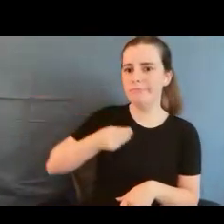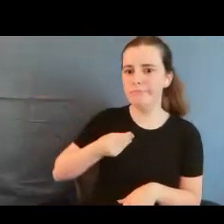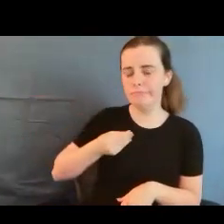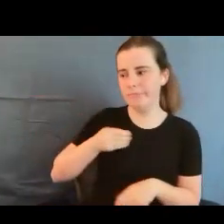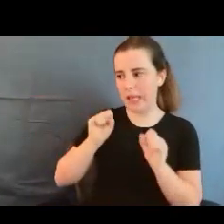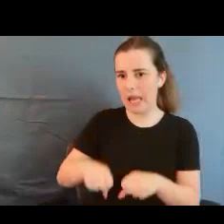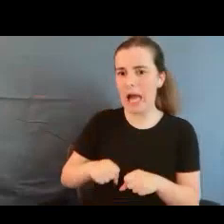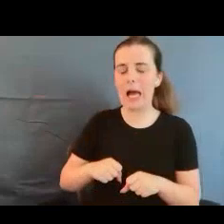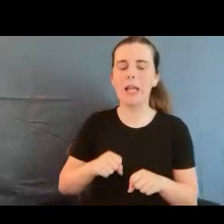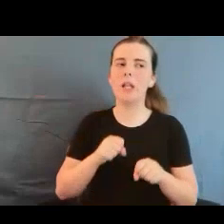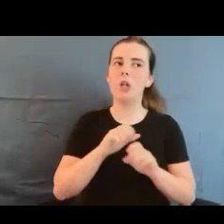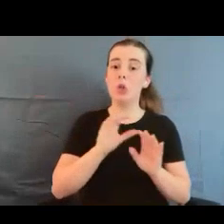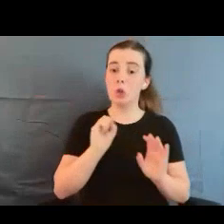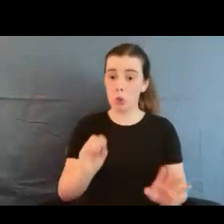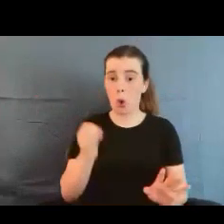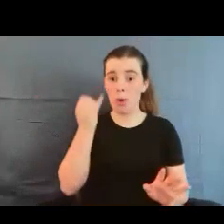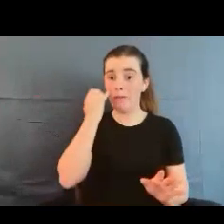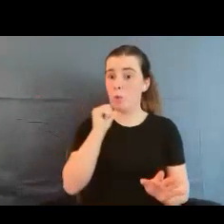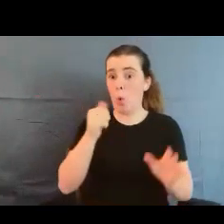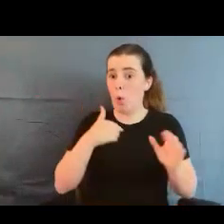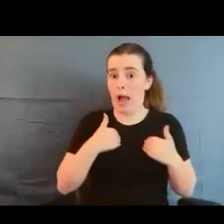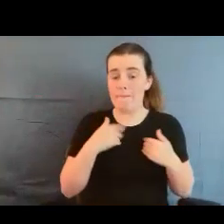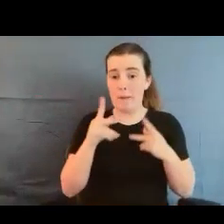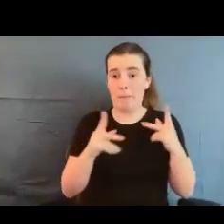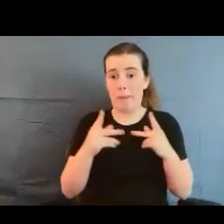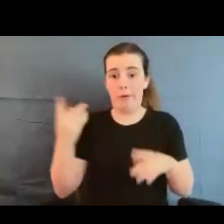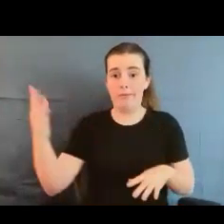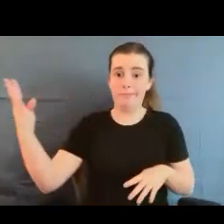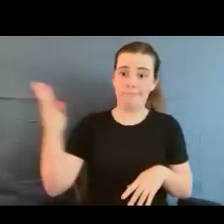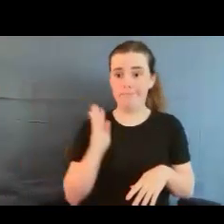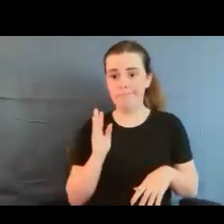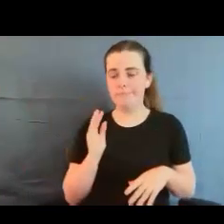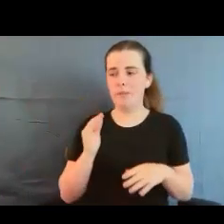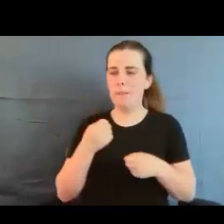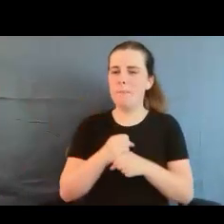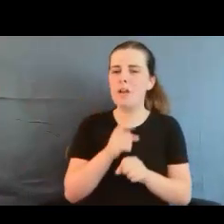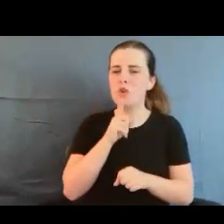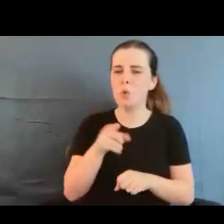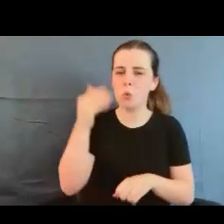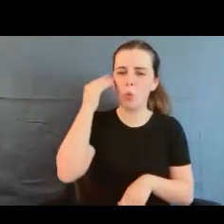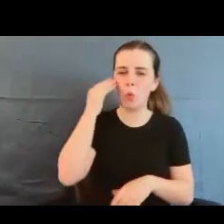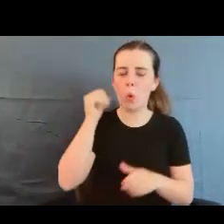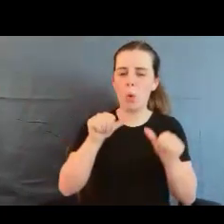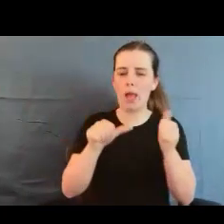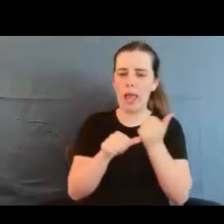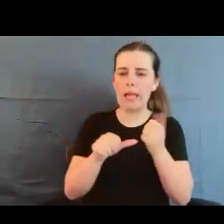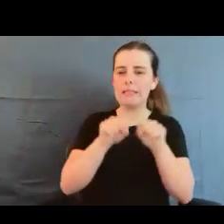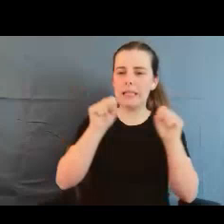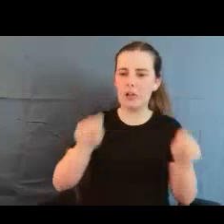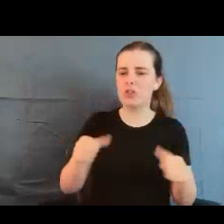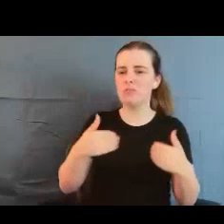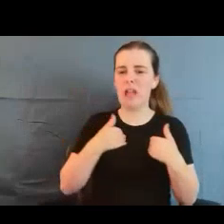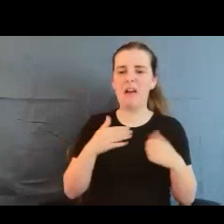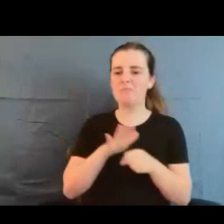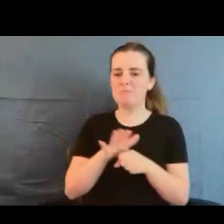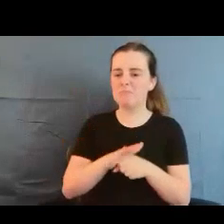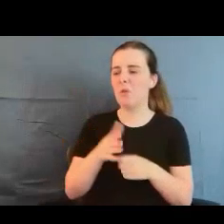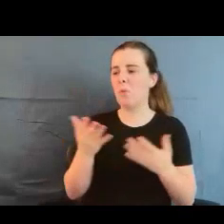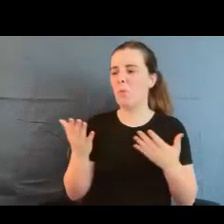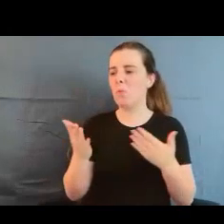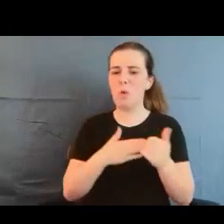just know that the look ahead at what they have at aid stations and make sure you're comfortable with what that would be. And I believe there could